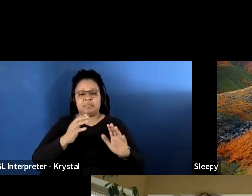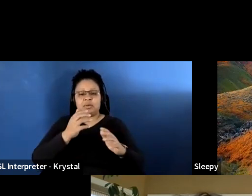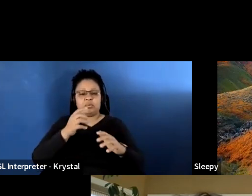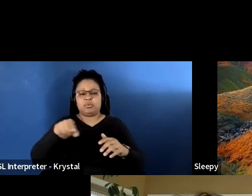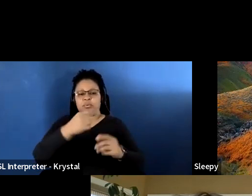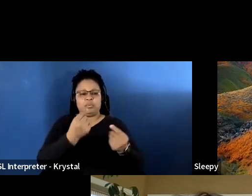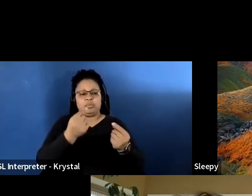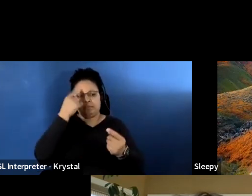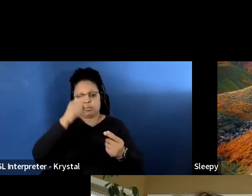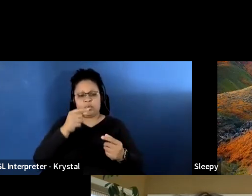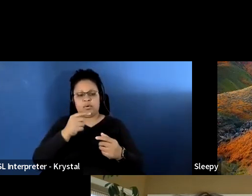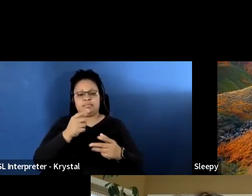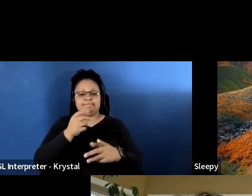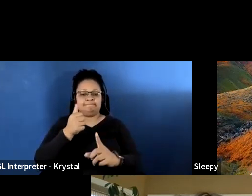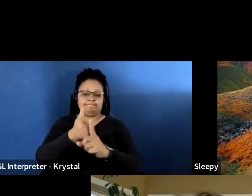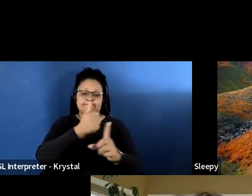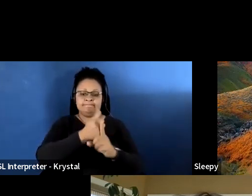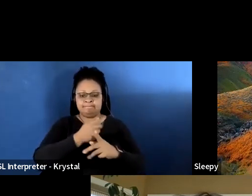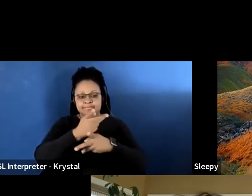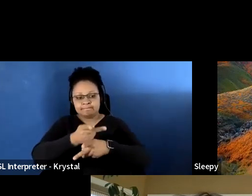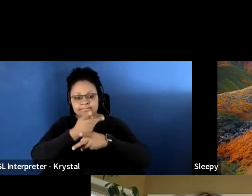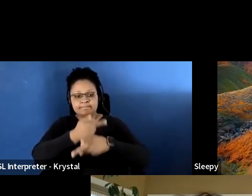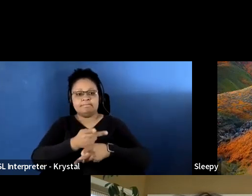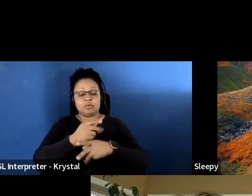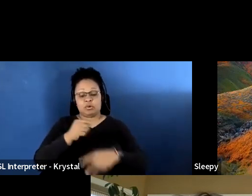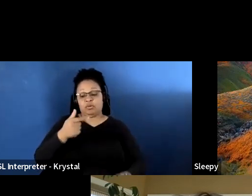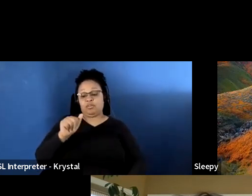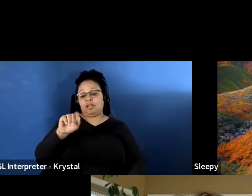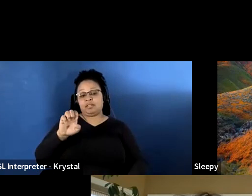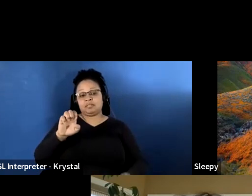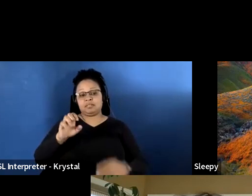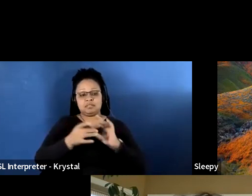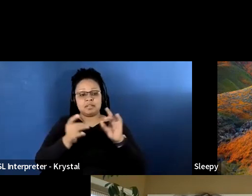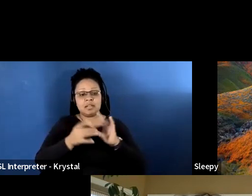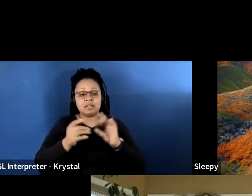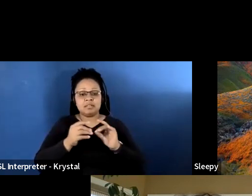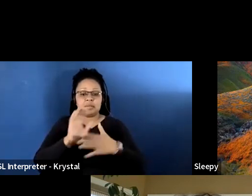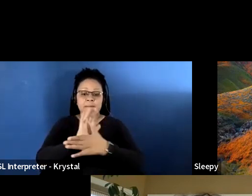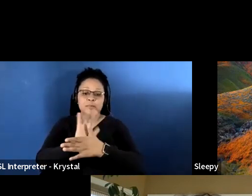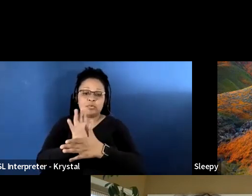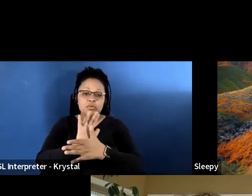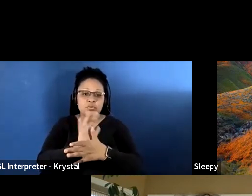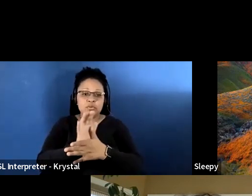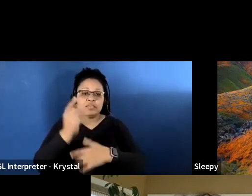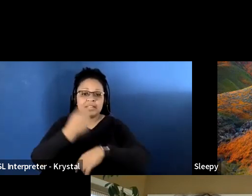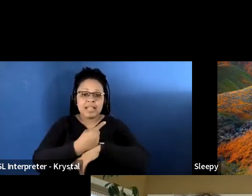hear ideas from everybody. Well, Grace says movie day. That